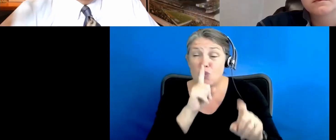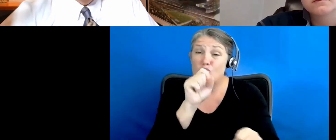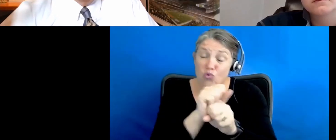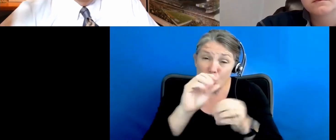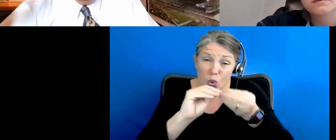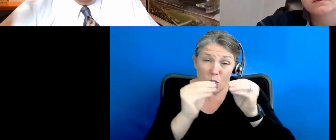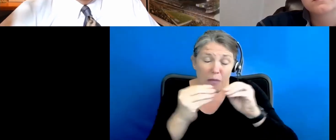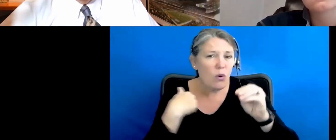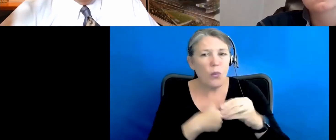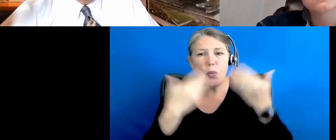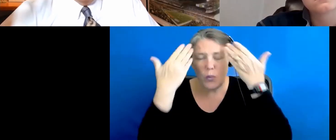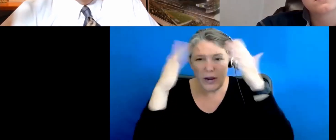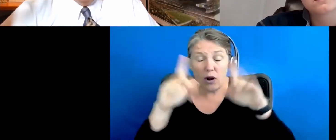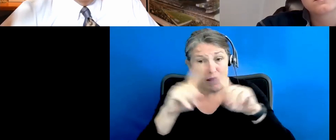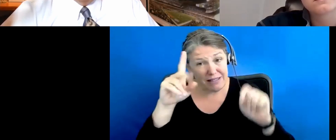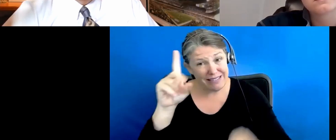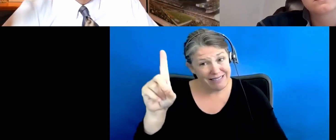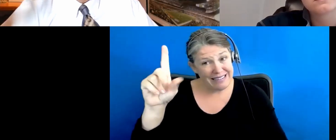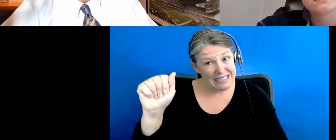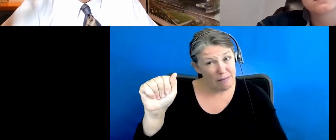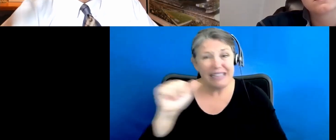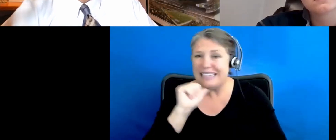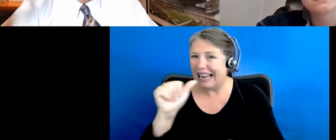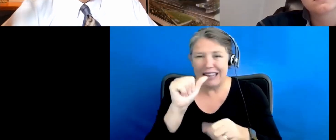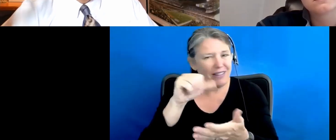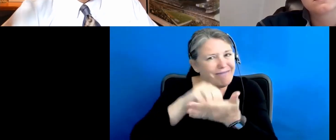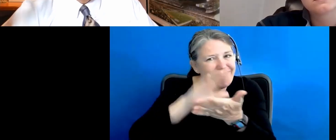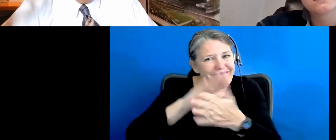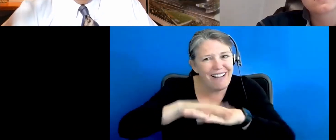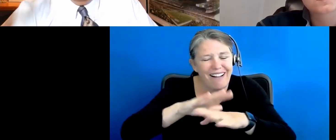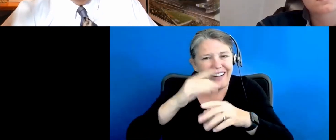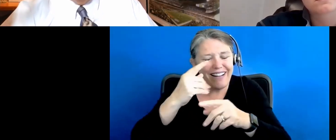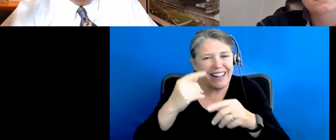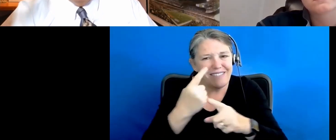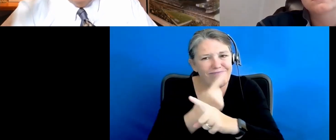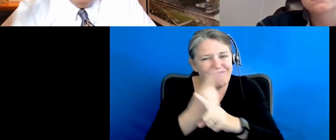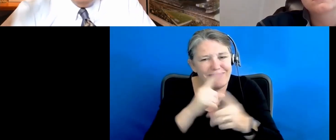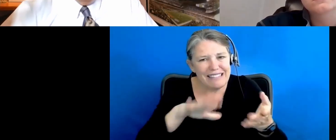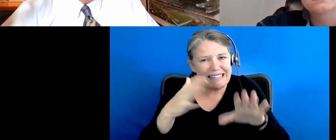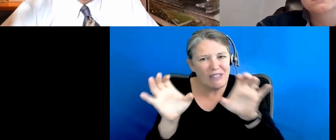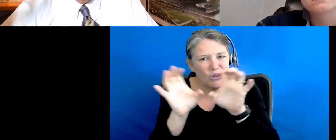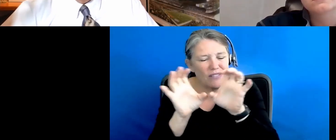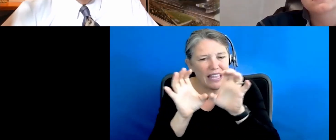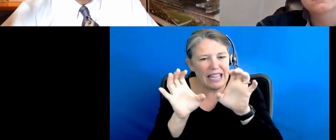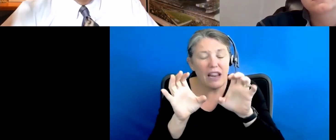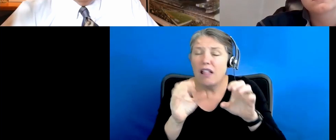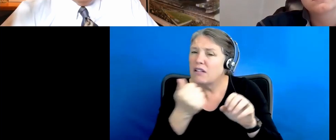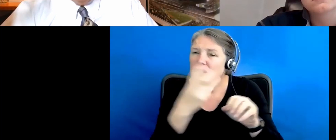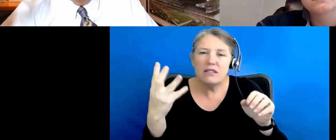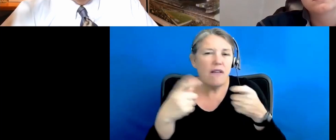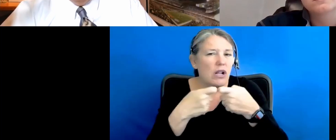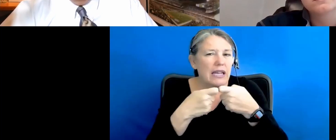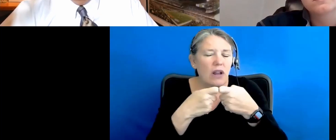even captured on a standard death certificate in the United States. And there's a number of electronic medical